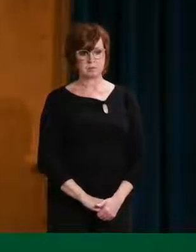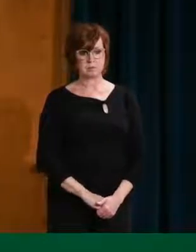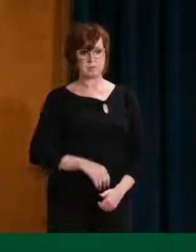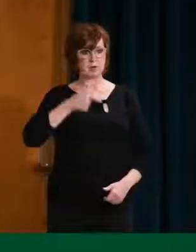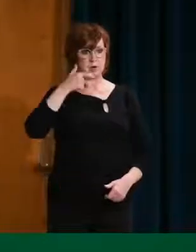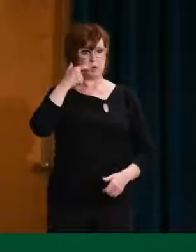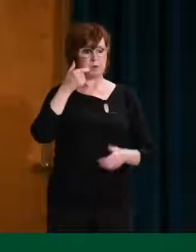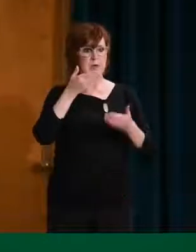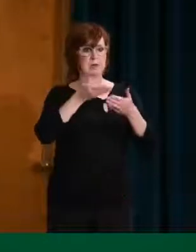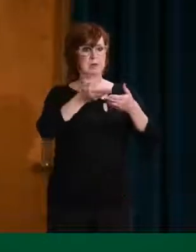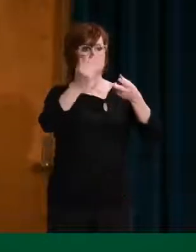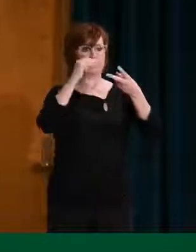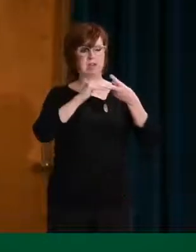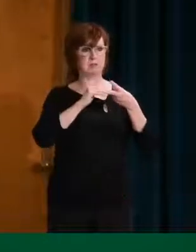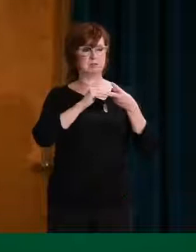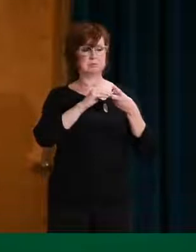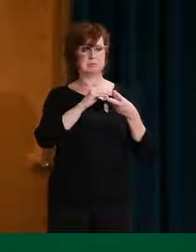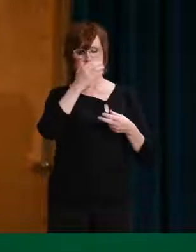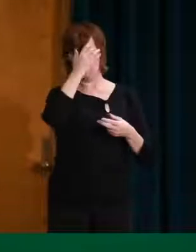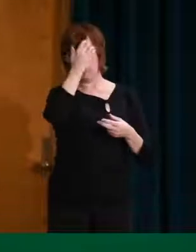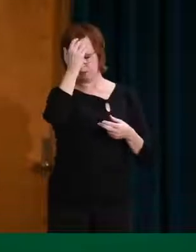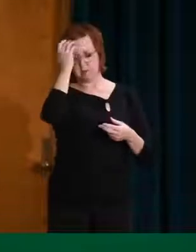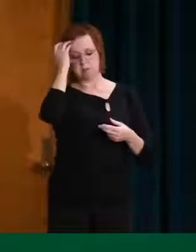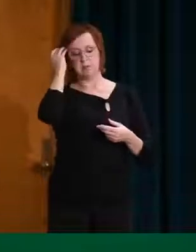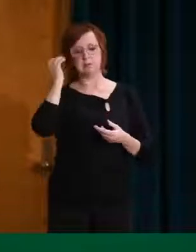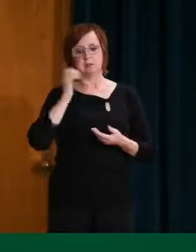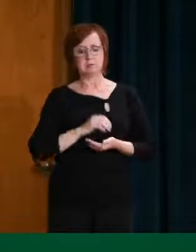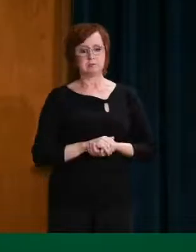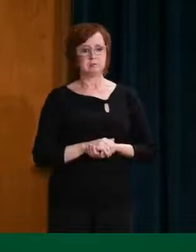Operator, I think we'll go to our next question.